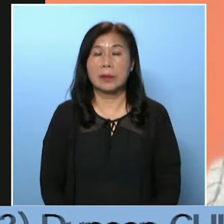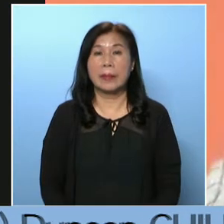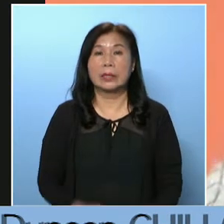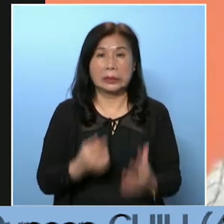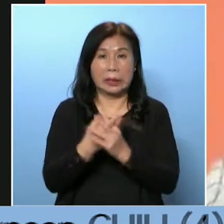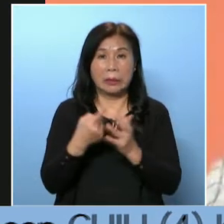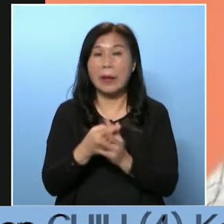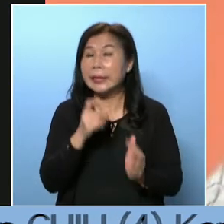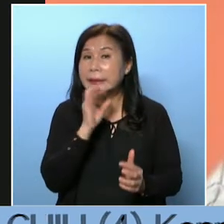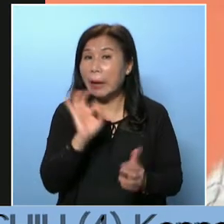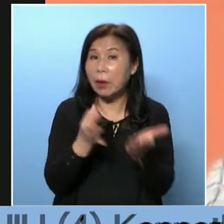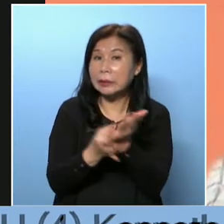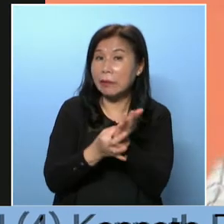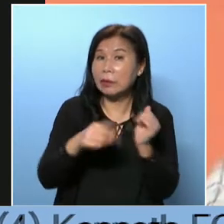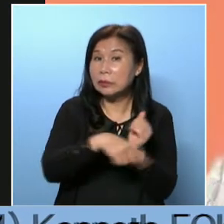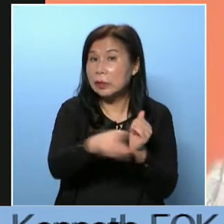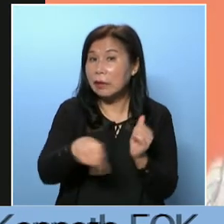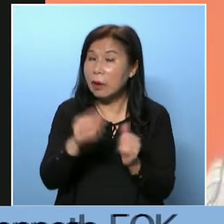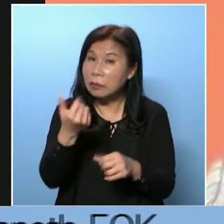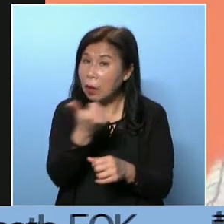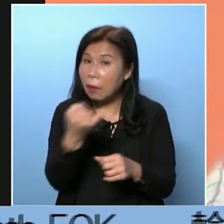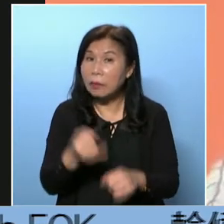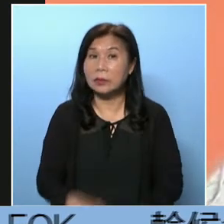on theaters, I have another breakthrough idea.